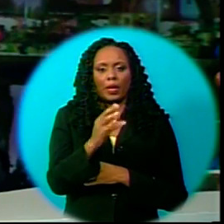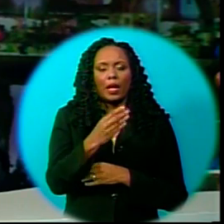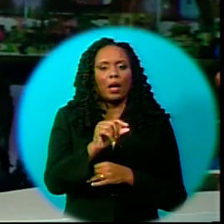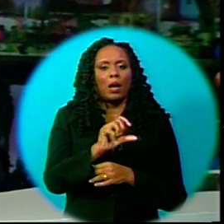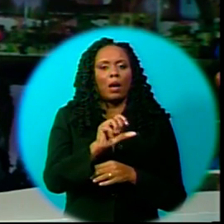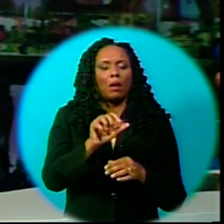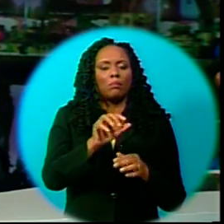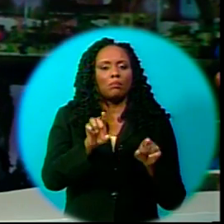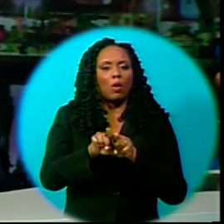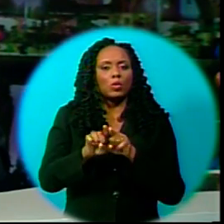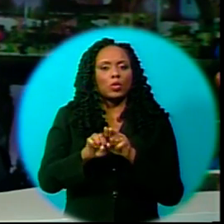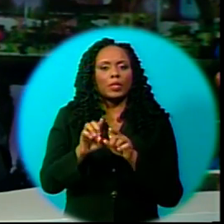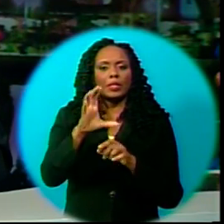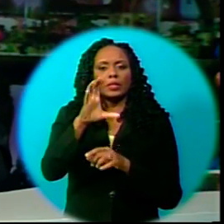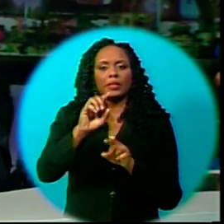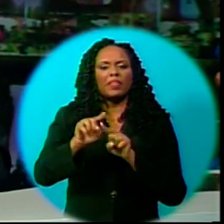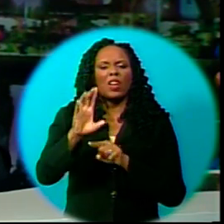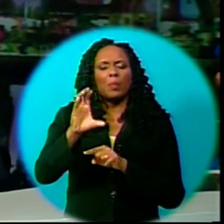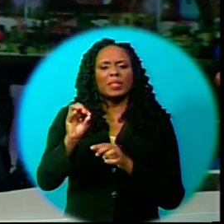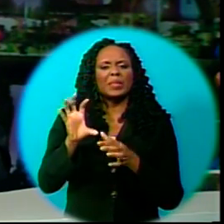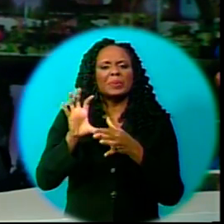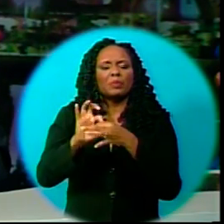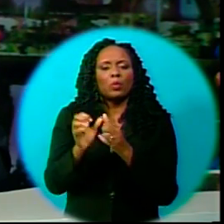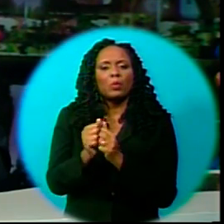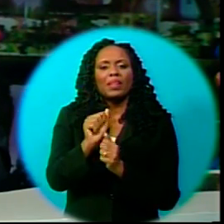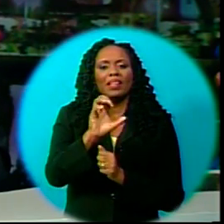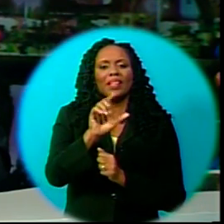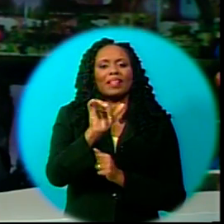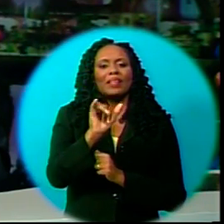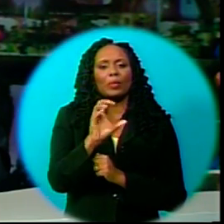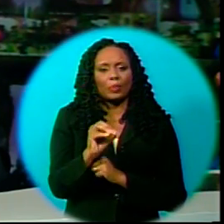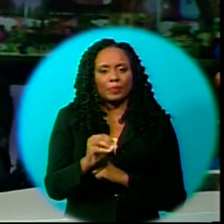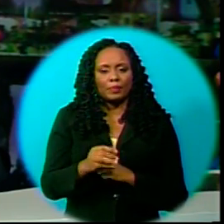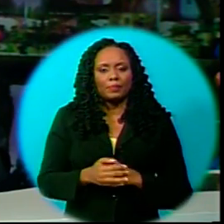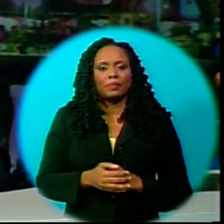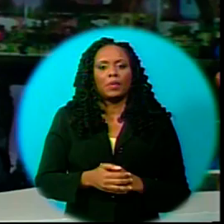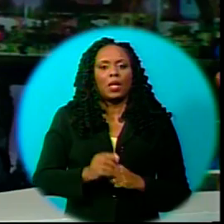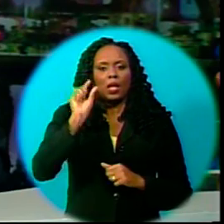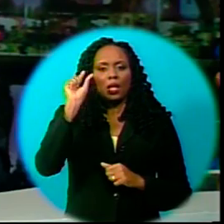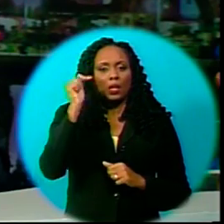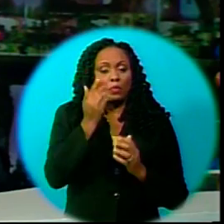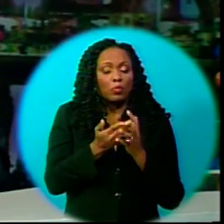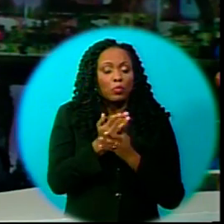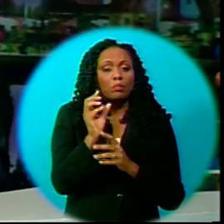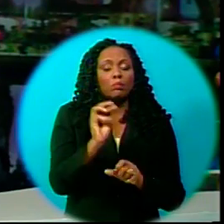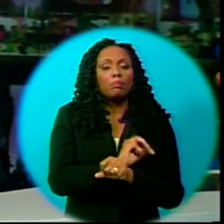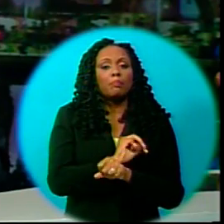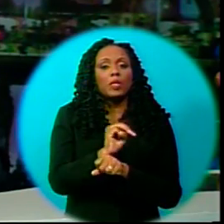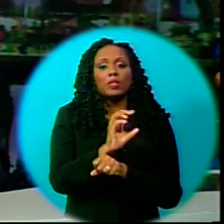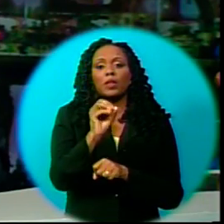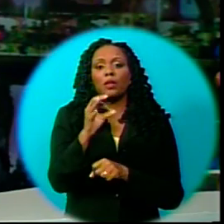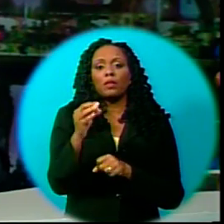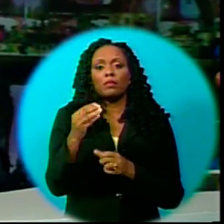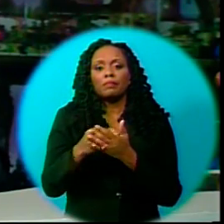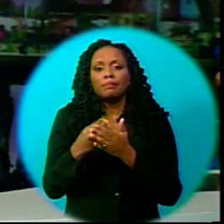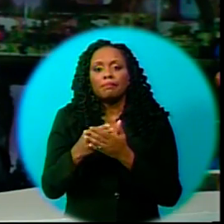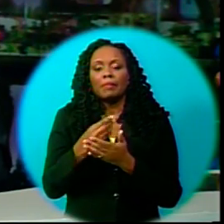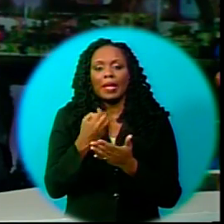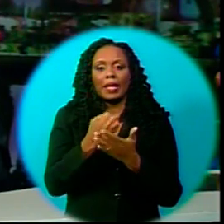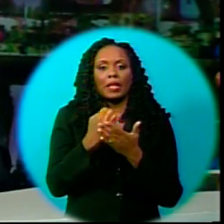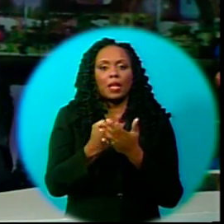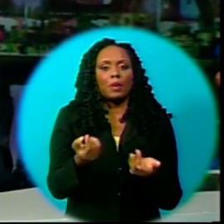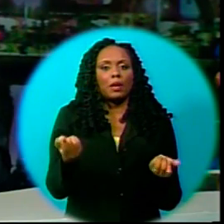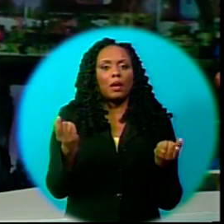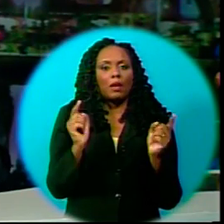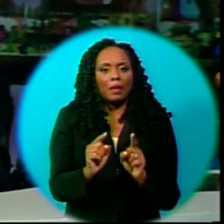its associated companies. A release from the Government Information Service says government, through the Ministry of Finance and Economic Affairs,